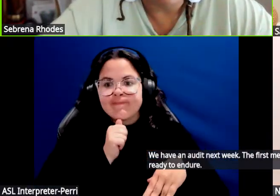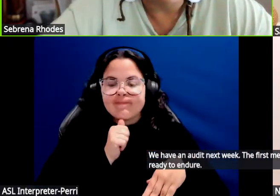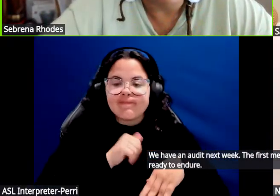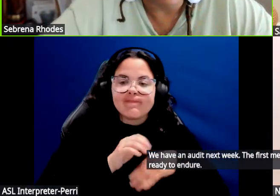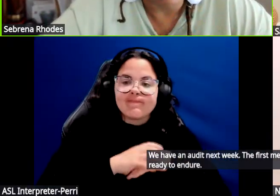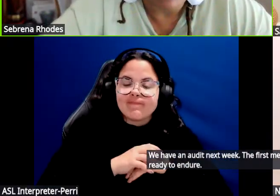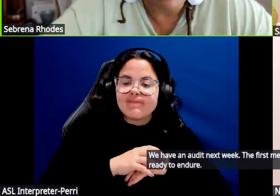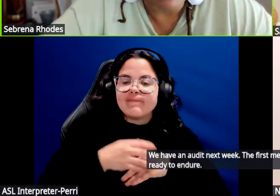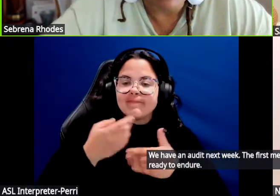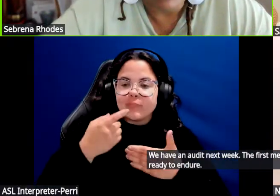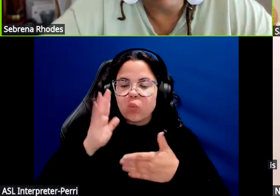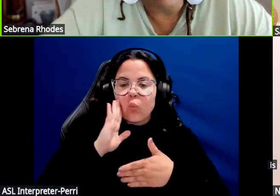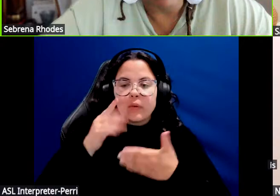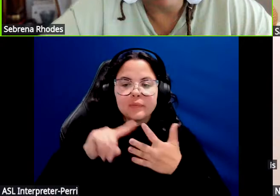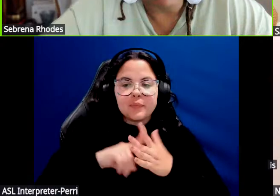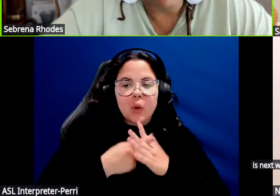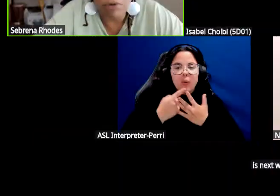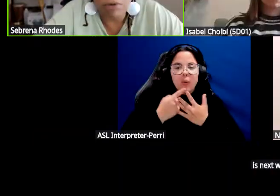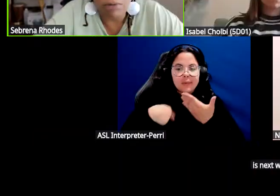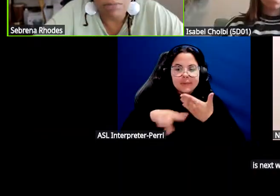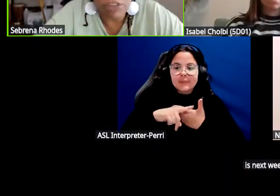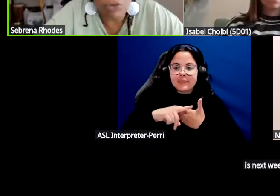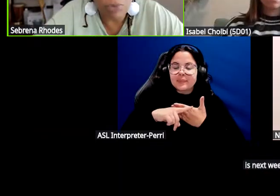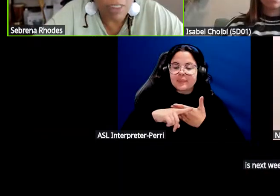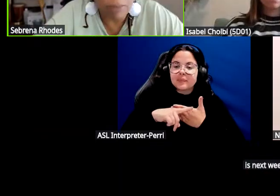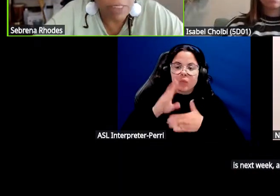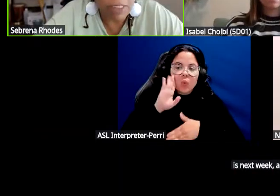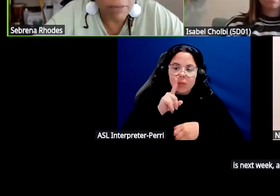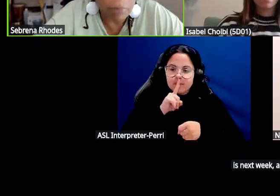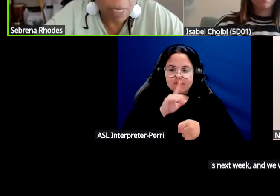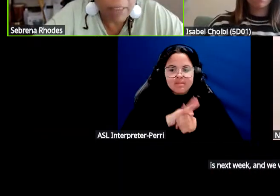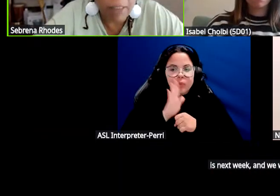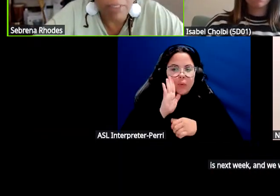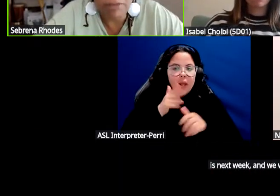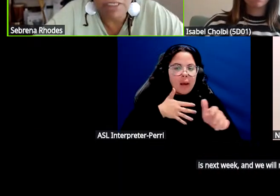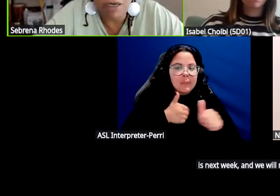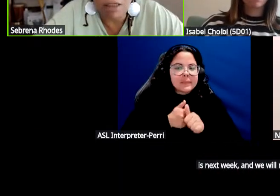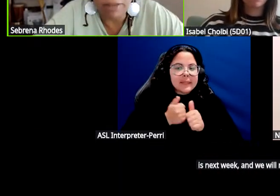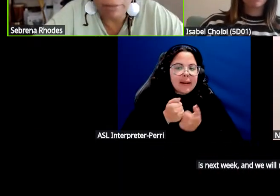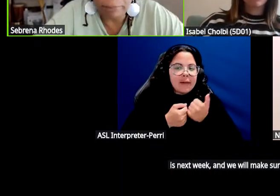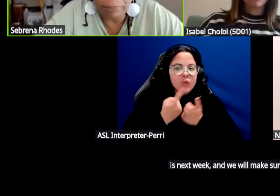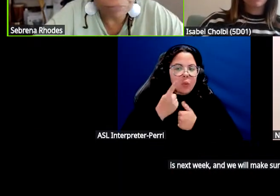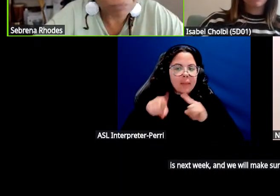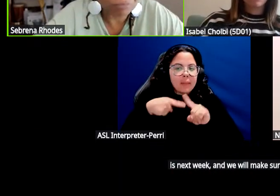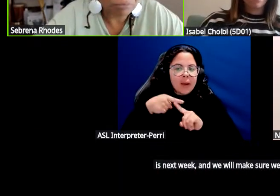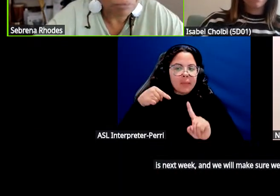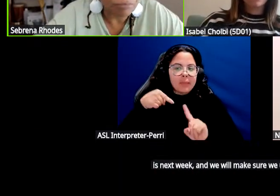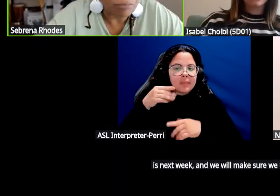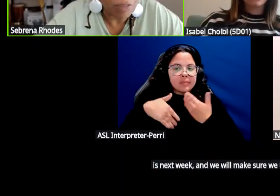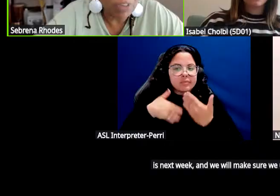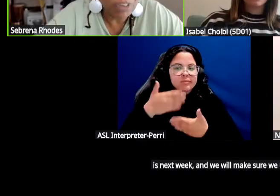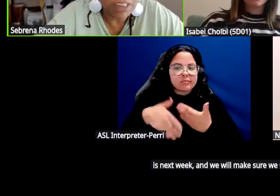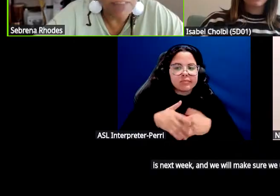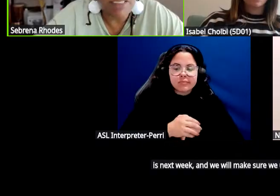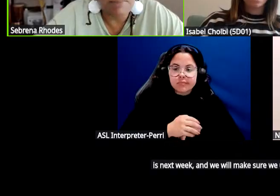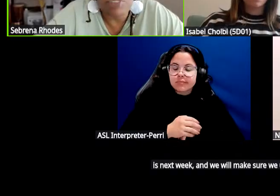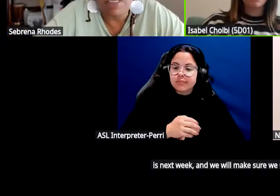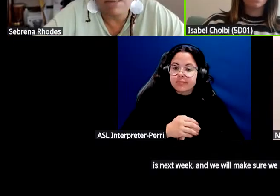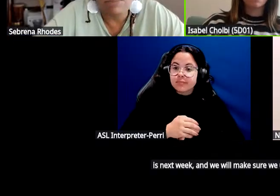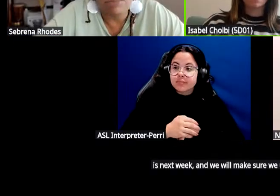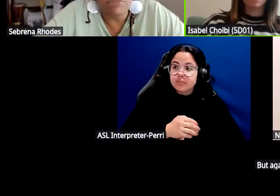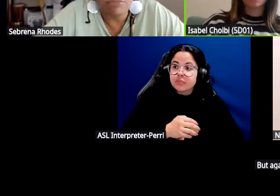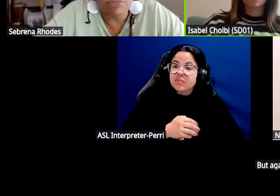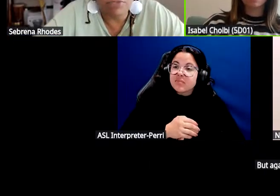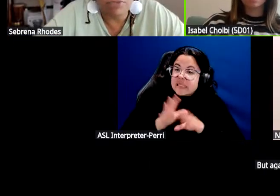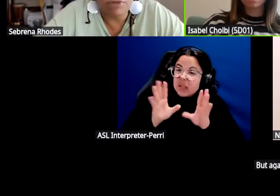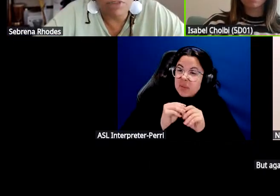is next week, and we will make sure we update everybody about that audit. But again, Is the